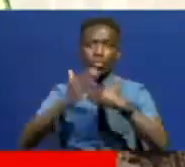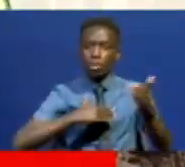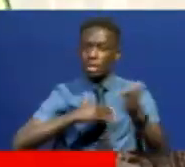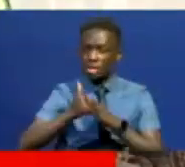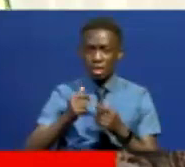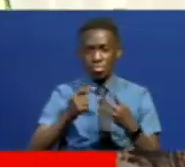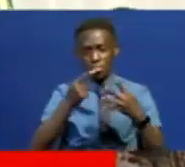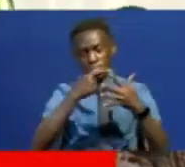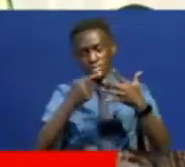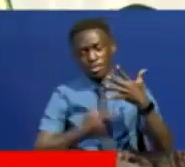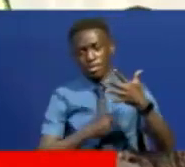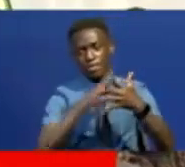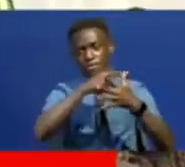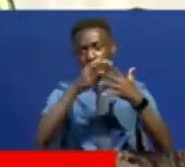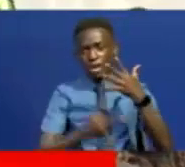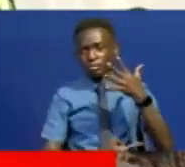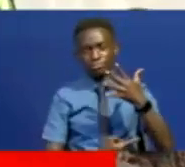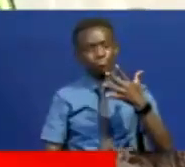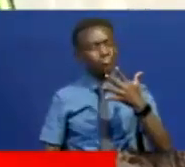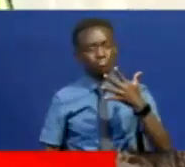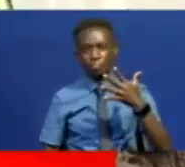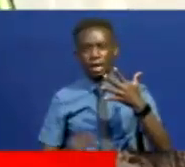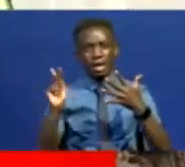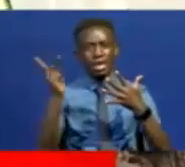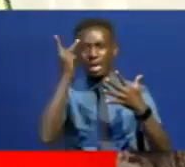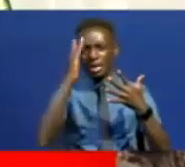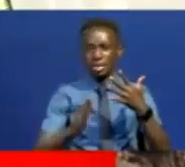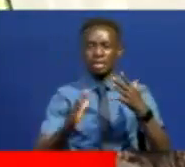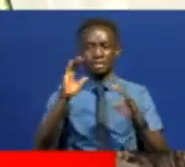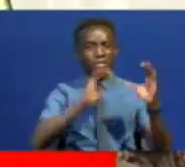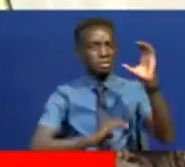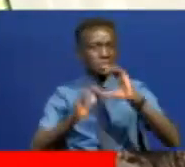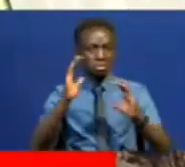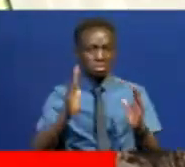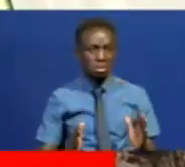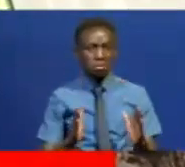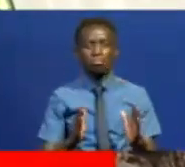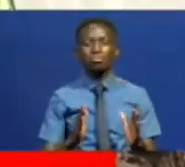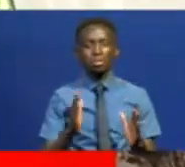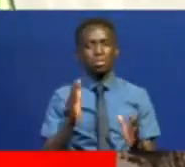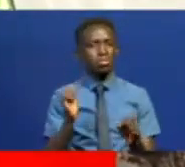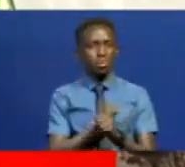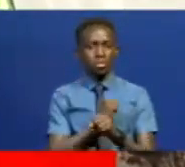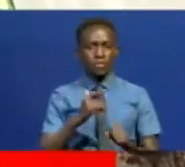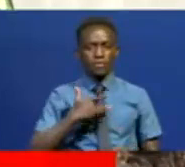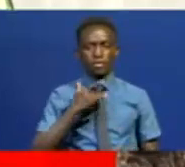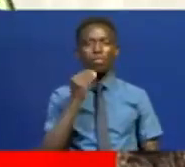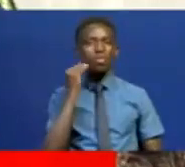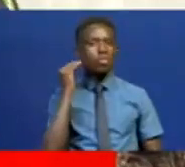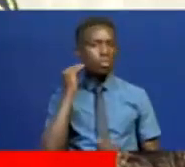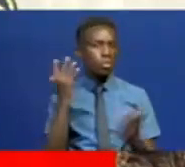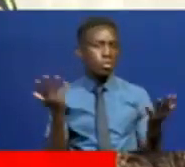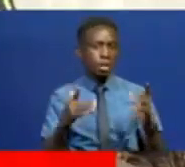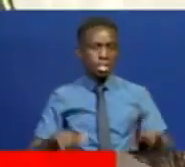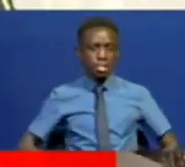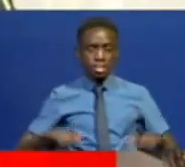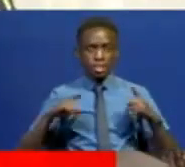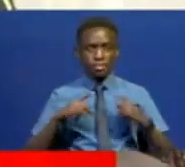five, a Kenyan citizen cannot feel at home wherever they live. Ladies and